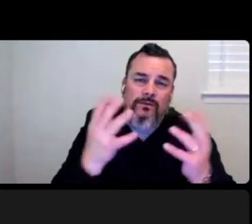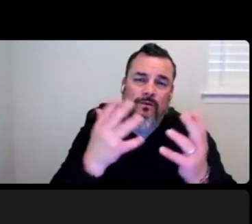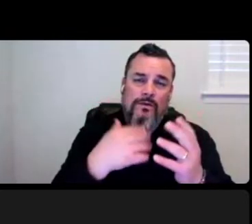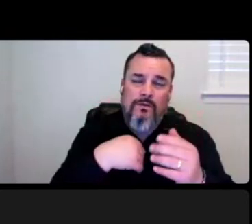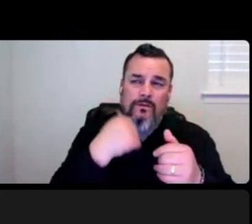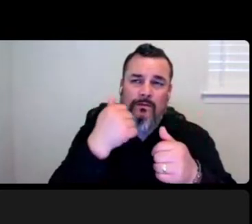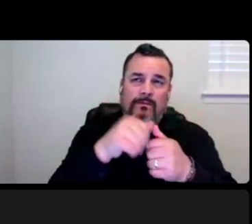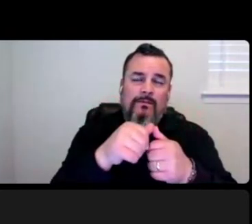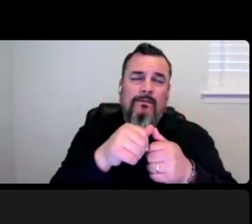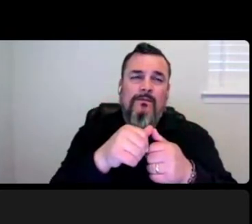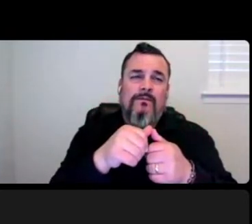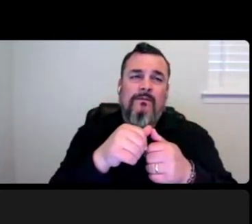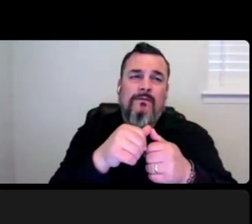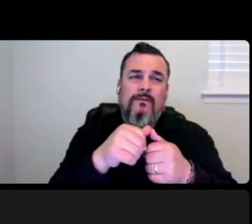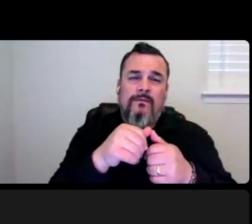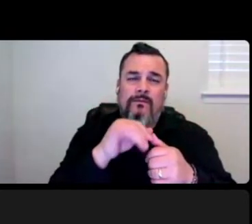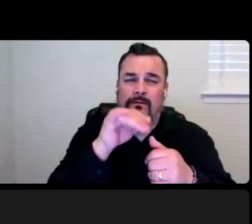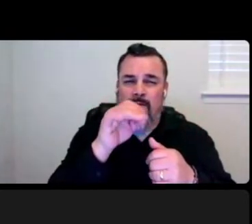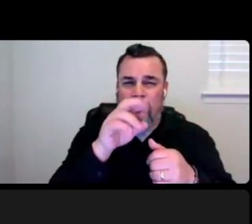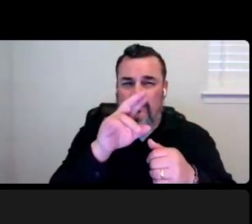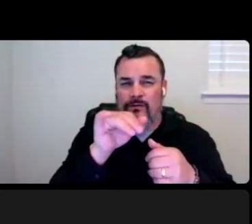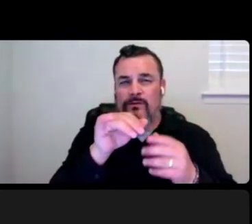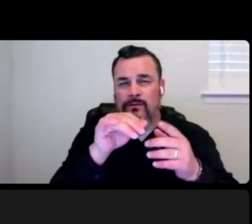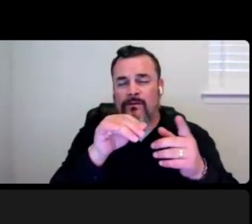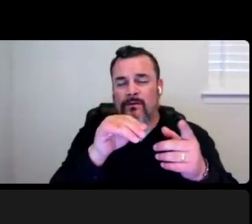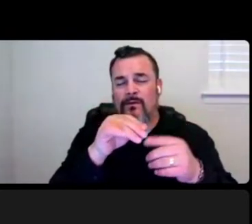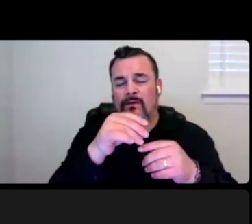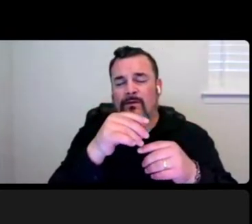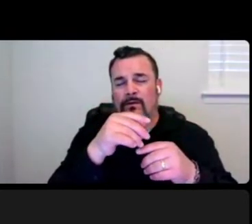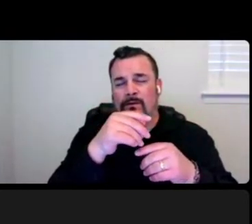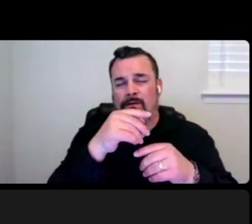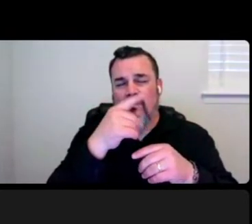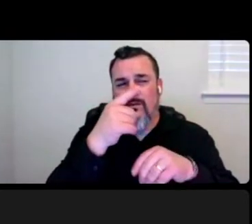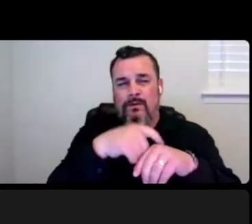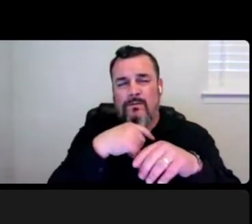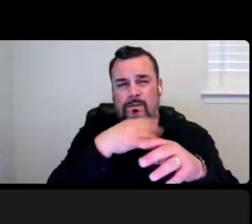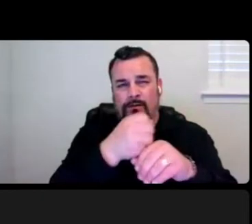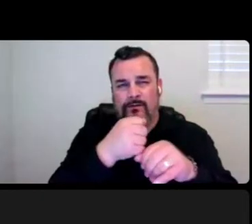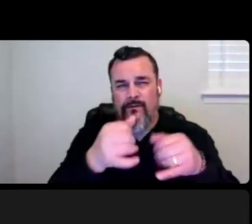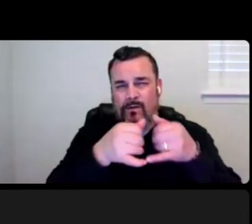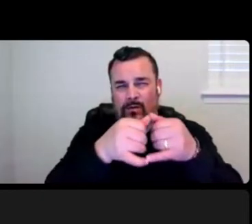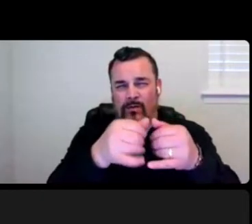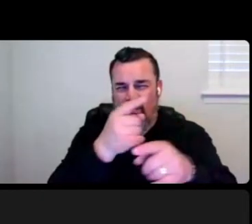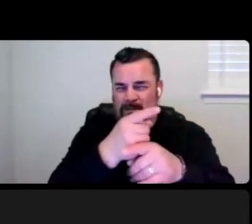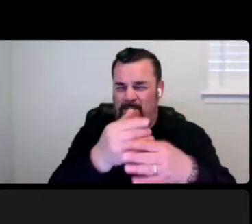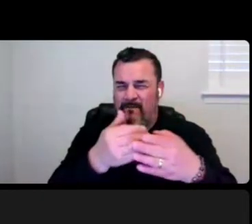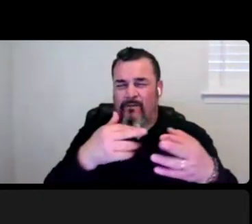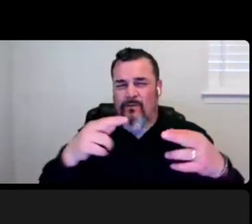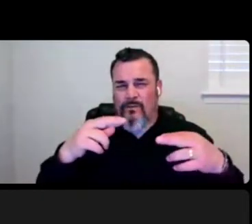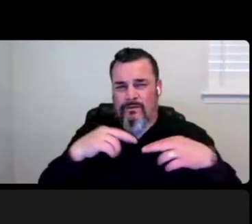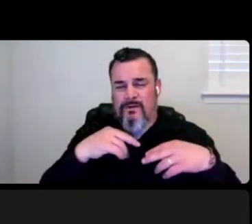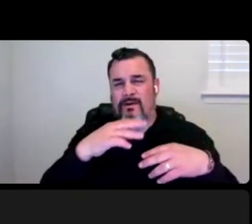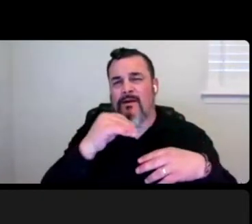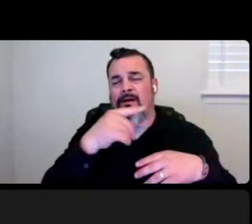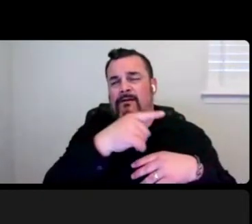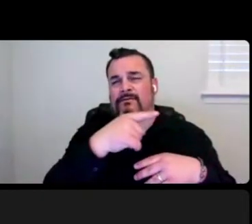remember is Jerry Almendares, one time I received an award right before I retired, and he said,